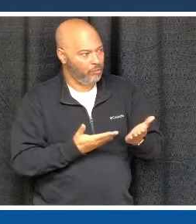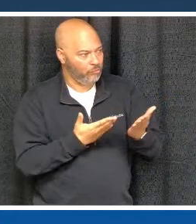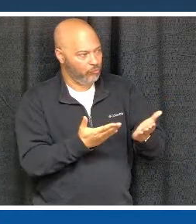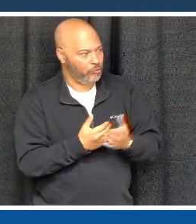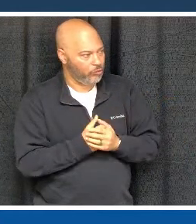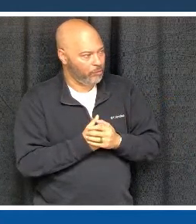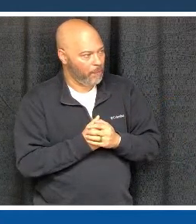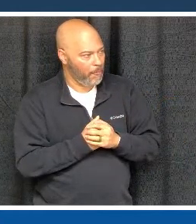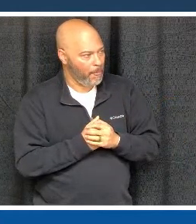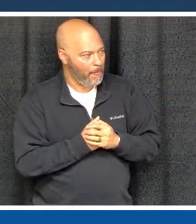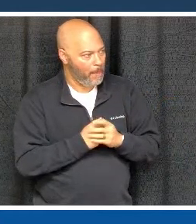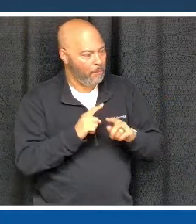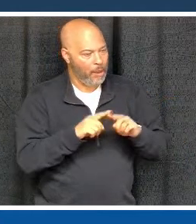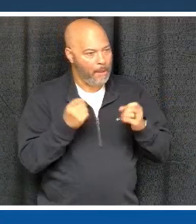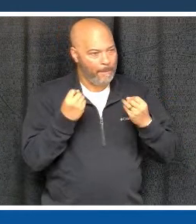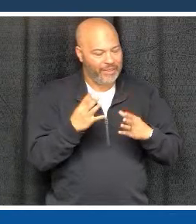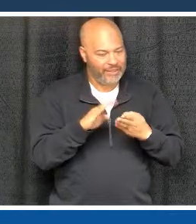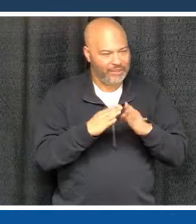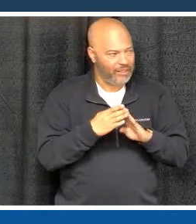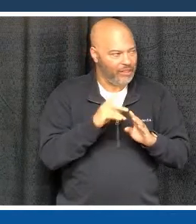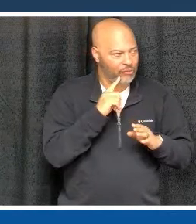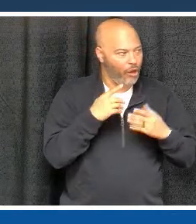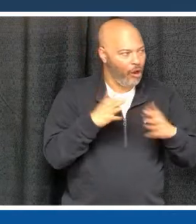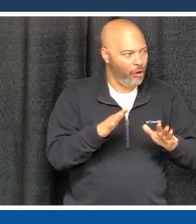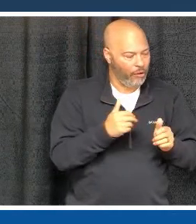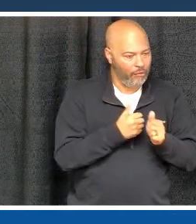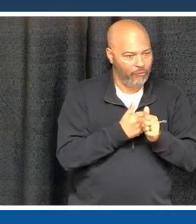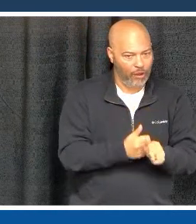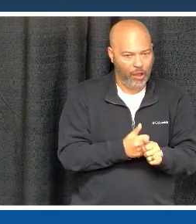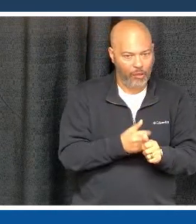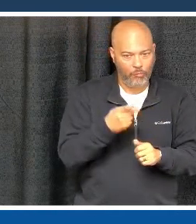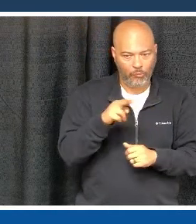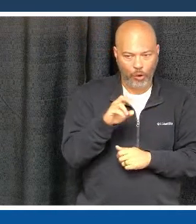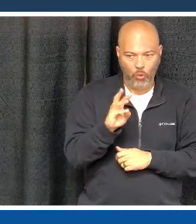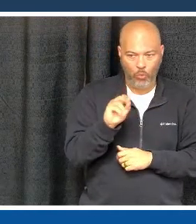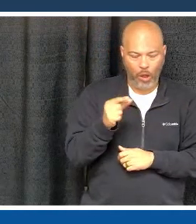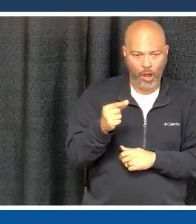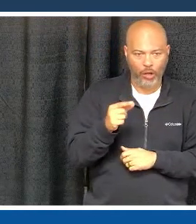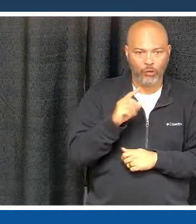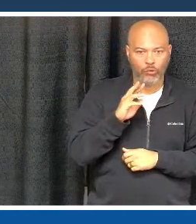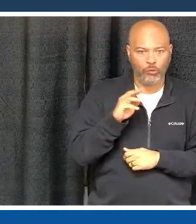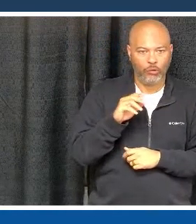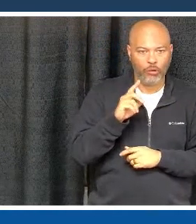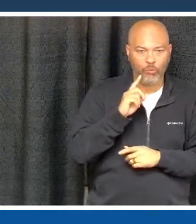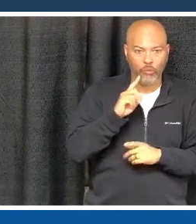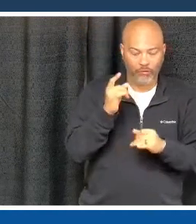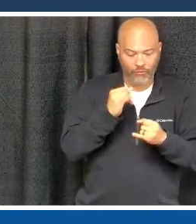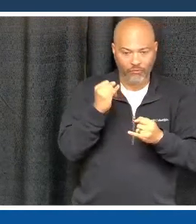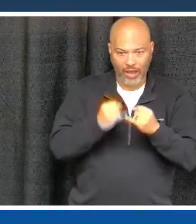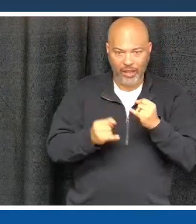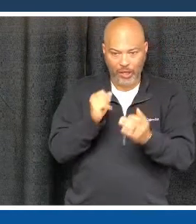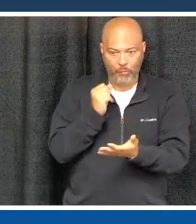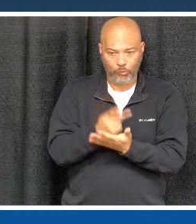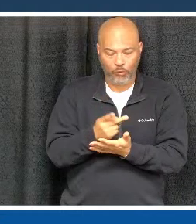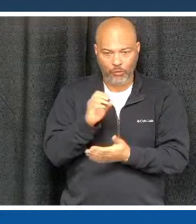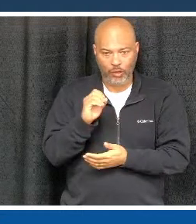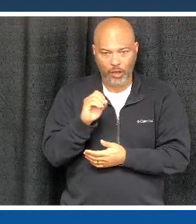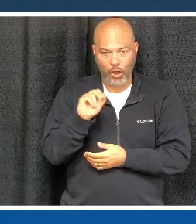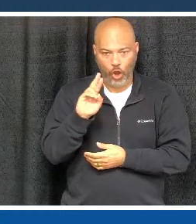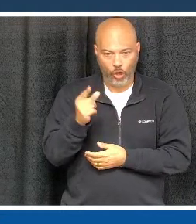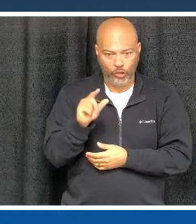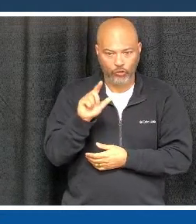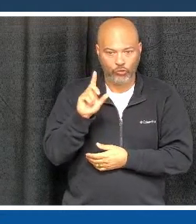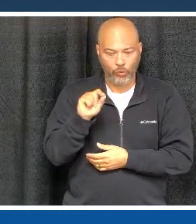But many cities, I said, are already following PROWOG. PROWOG was finally approved in August of